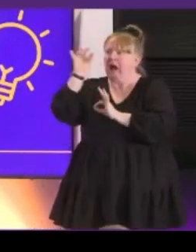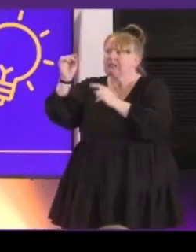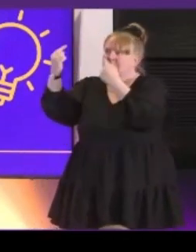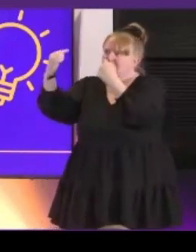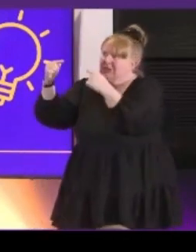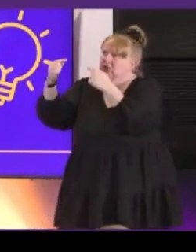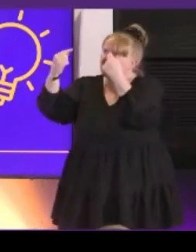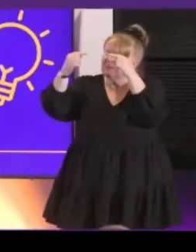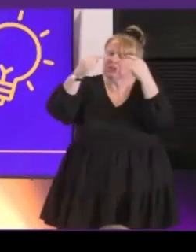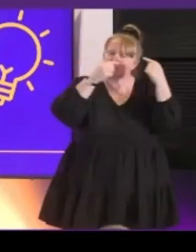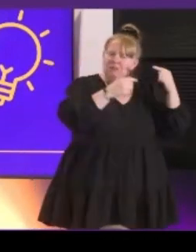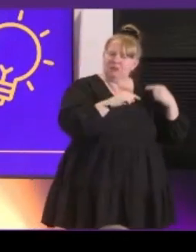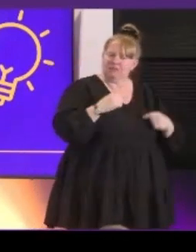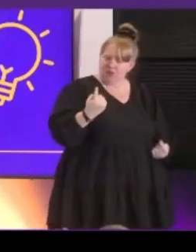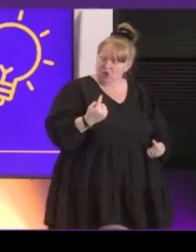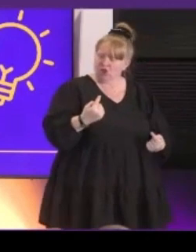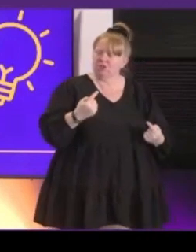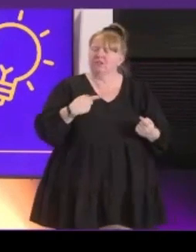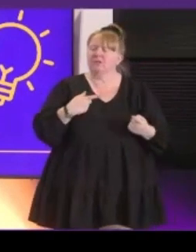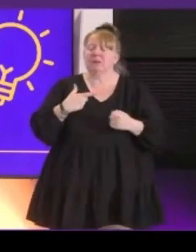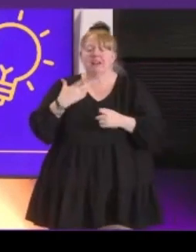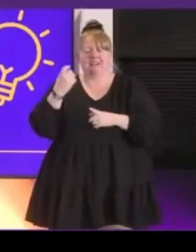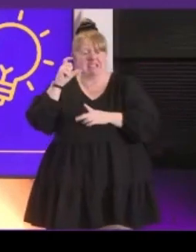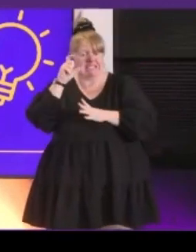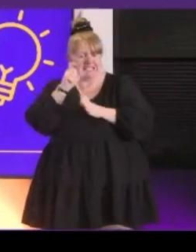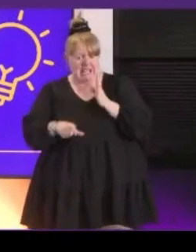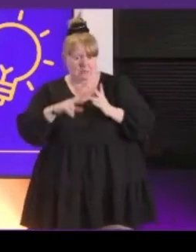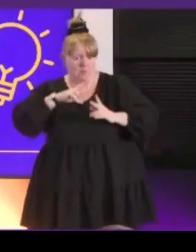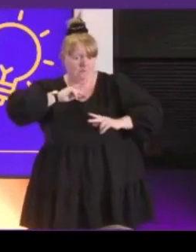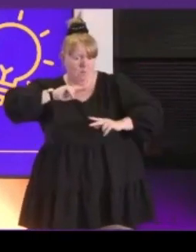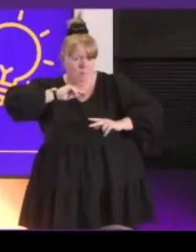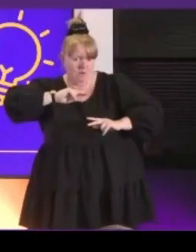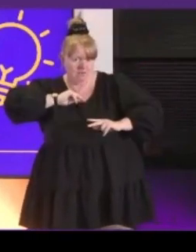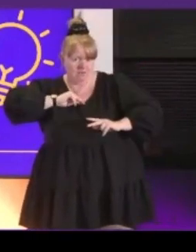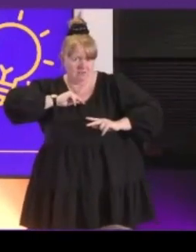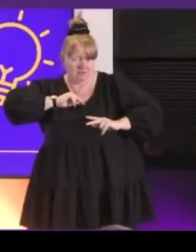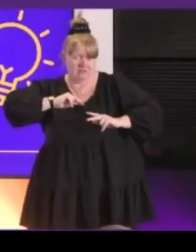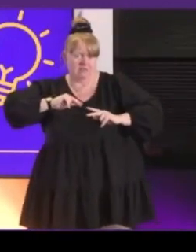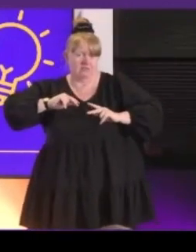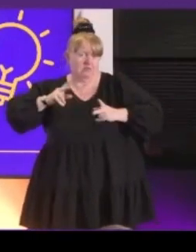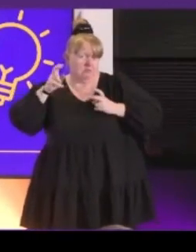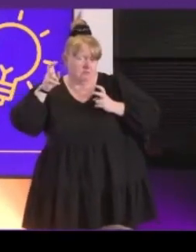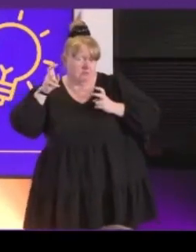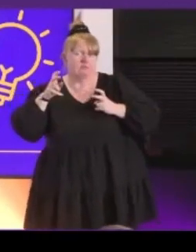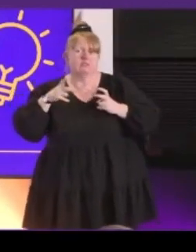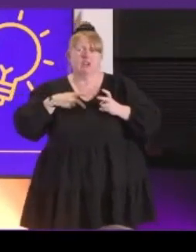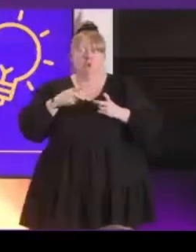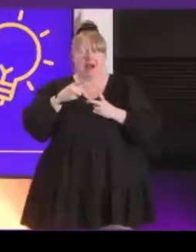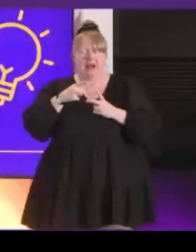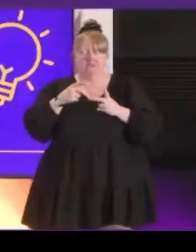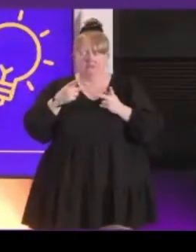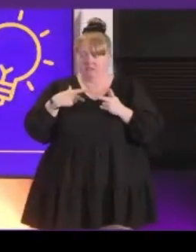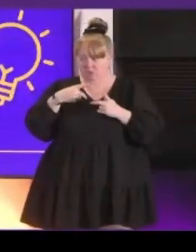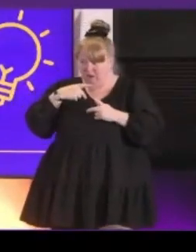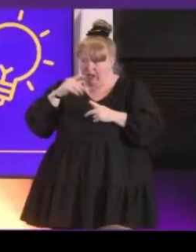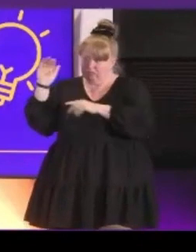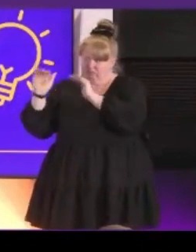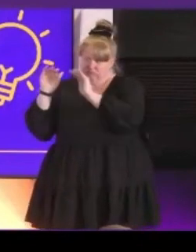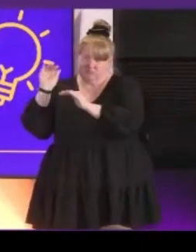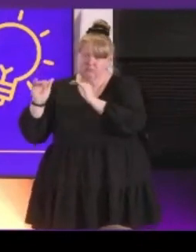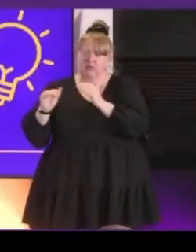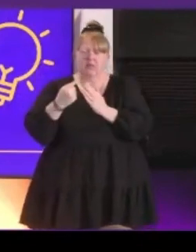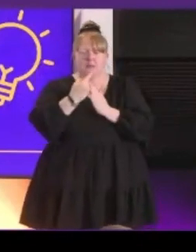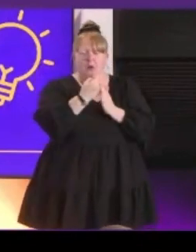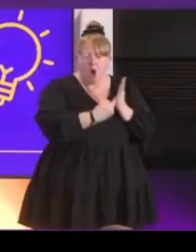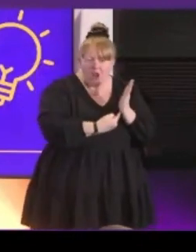with authenticity if you've got disabled voice in your organisation, you've got systems and policies and all that great hard work, frankly, Marley, right,